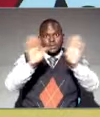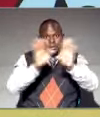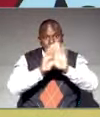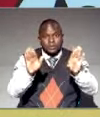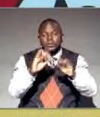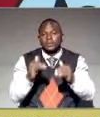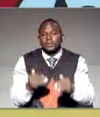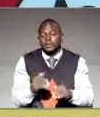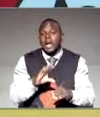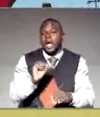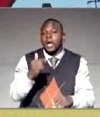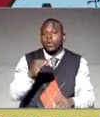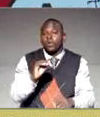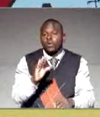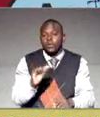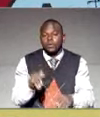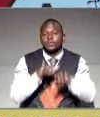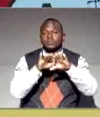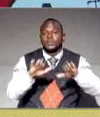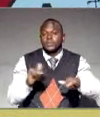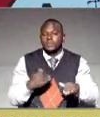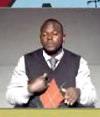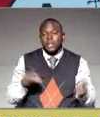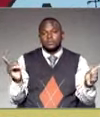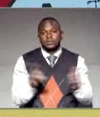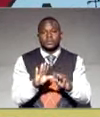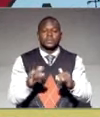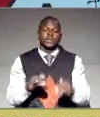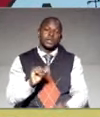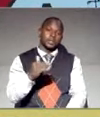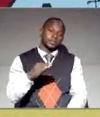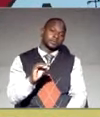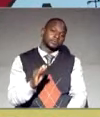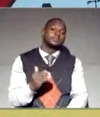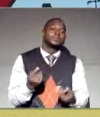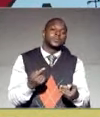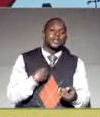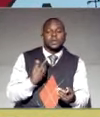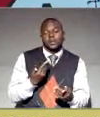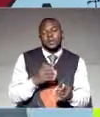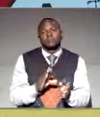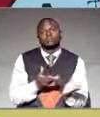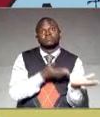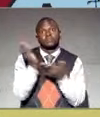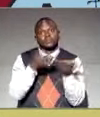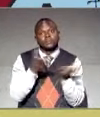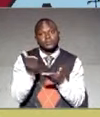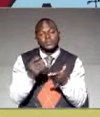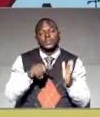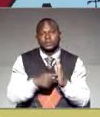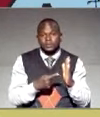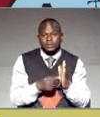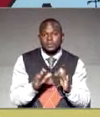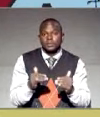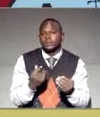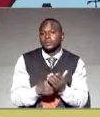of the AGOA market. If businesses are not aware of AGOA or do not know how to export under its requirements, then